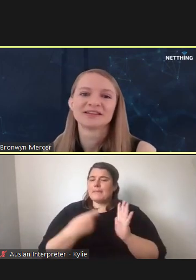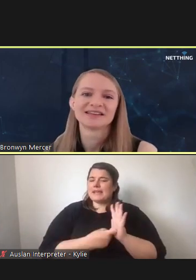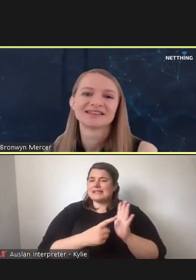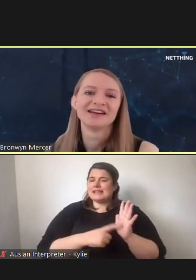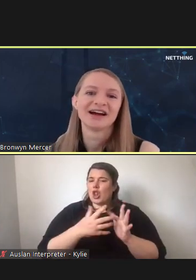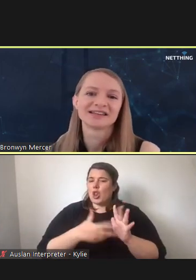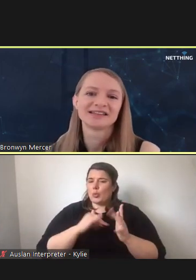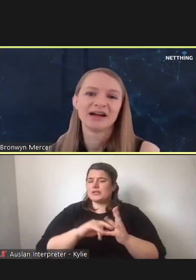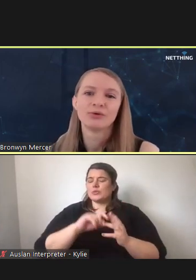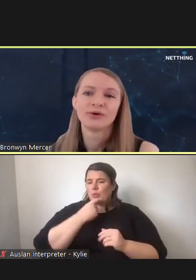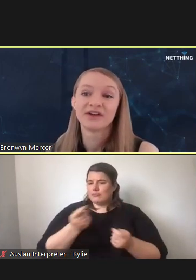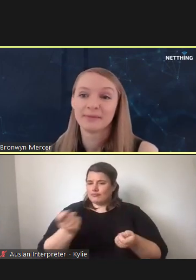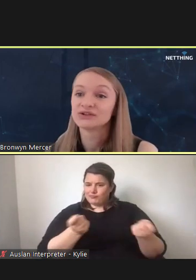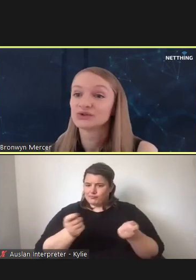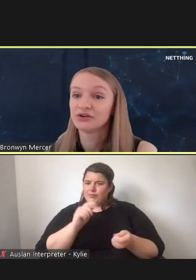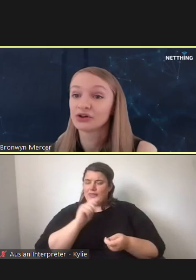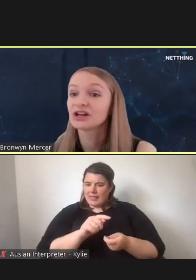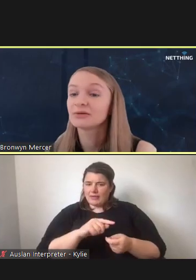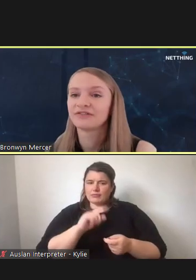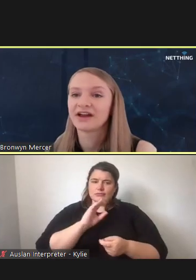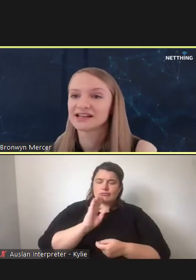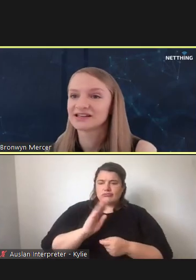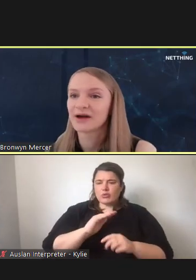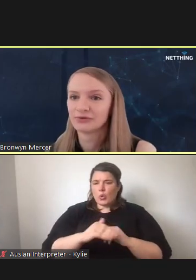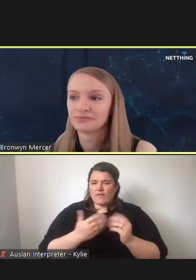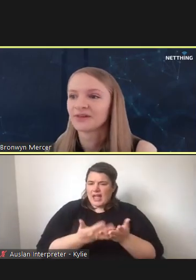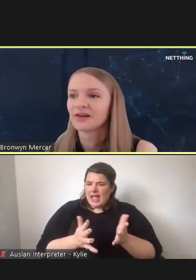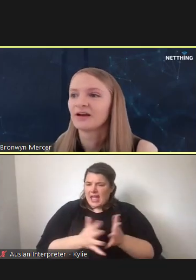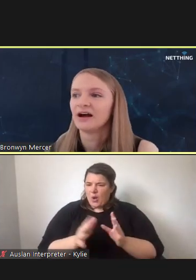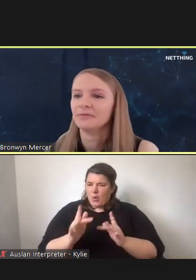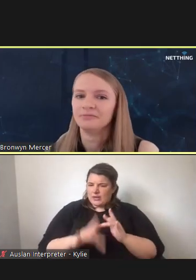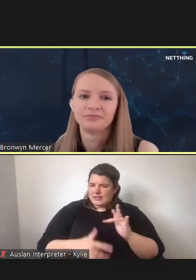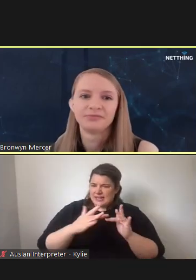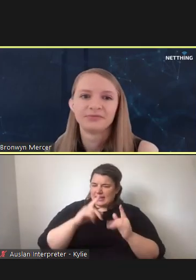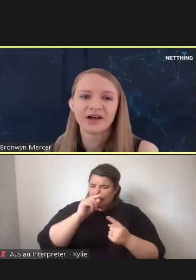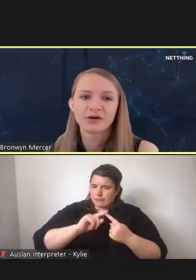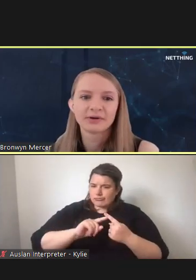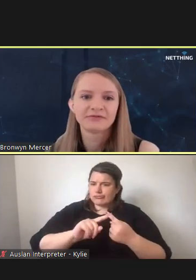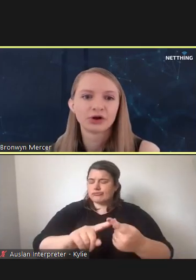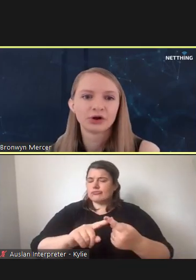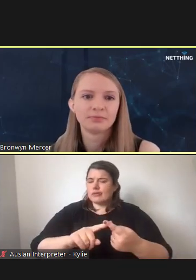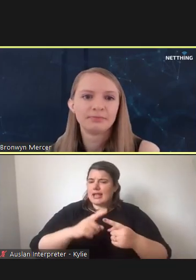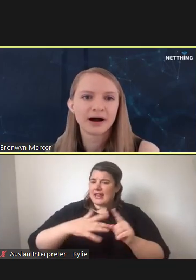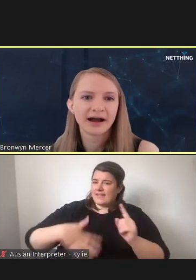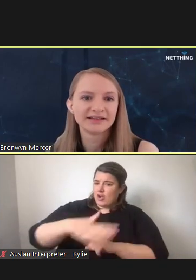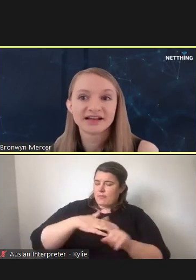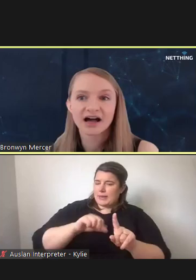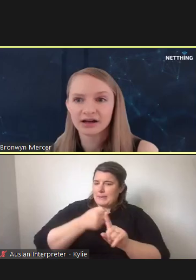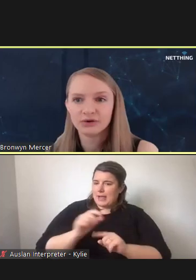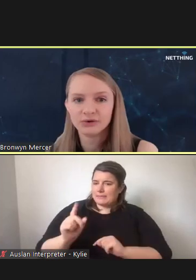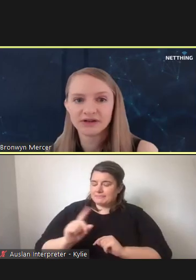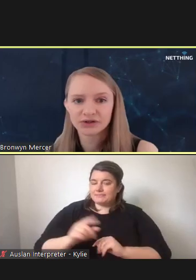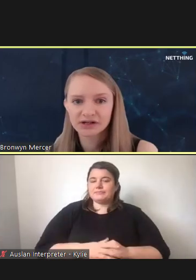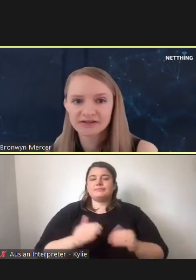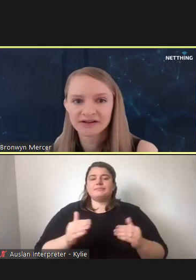he'll be discussing sustainable environmental technology with a fantastic panel. That will be followed by Data